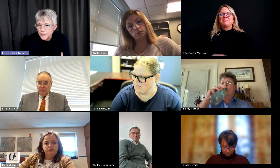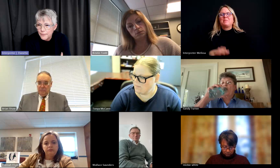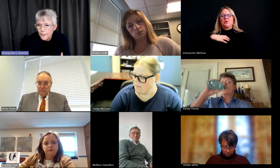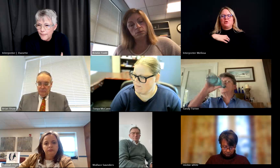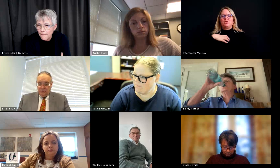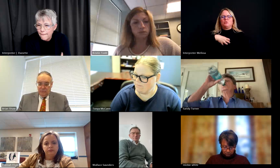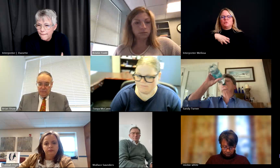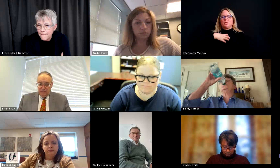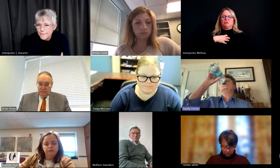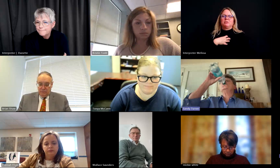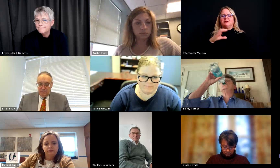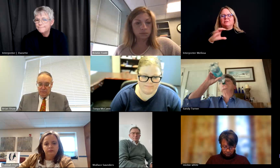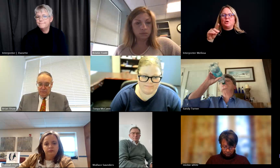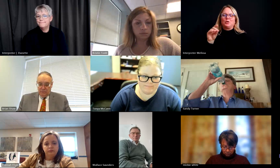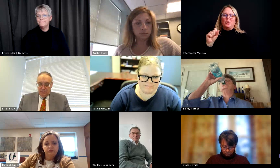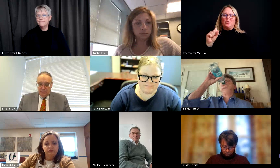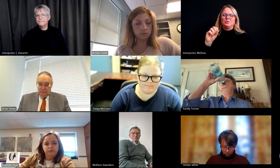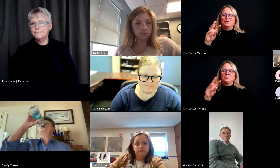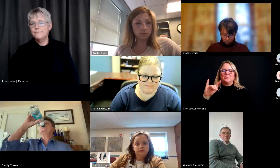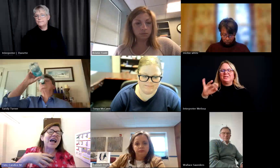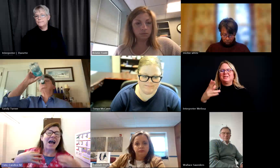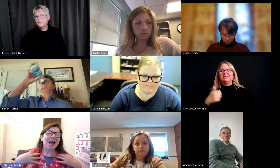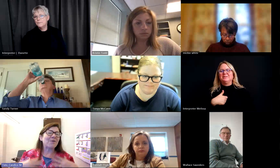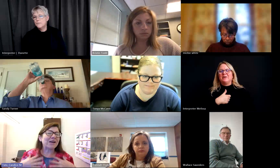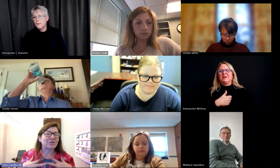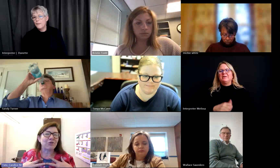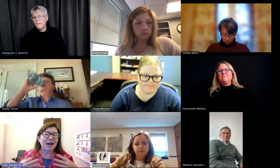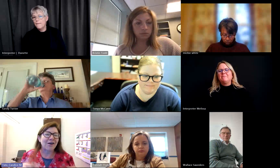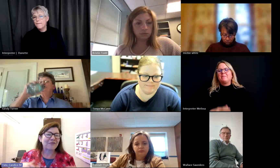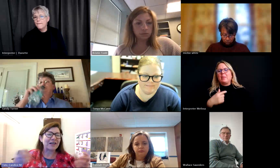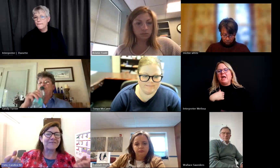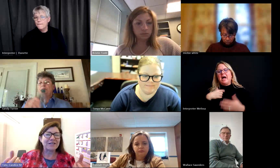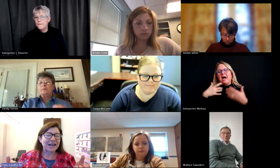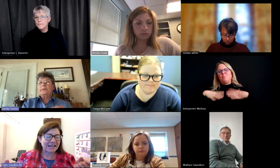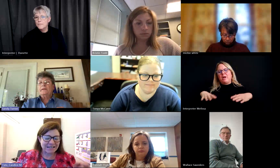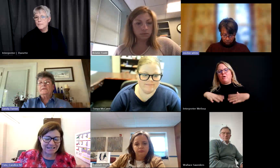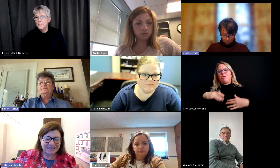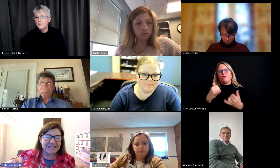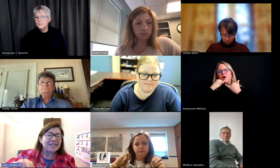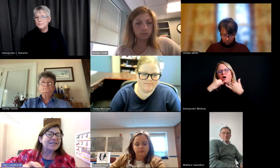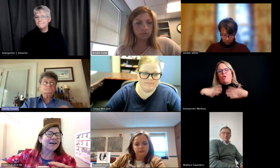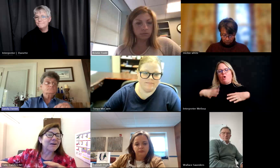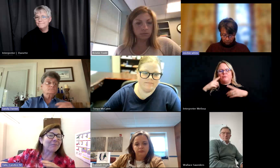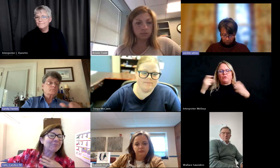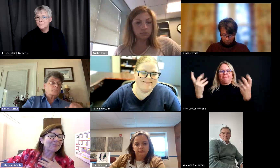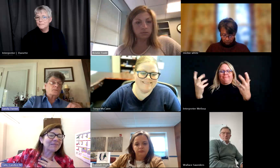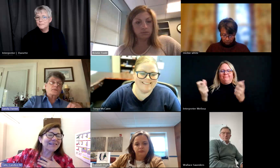here. Sorry, I'm just switching. I'm wearing the wrong outfit for signing.